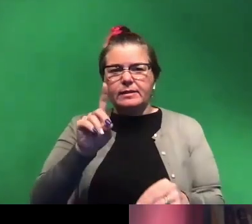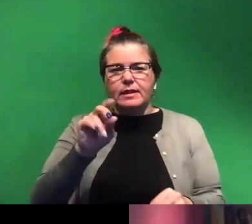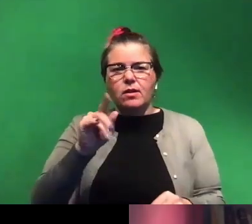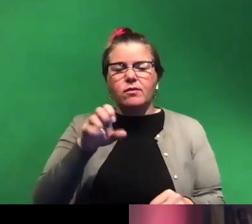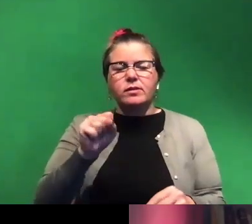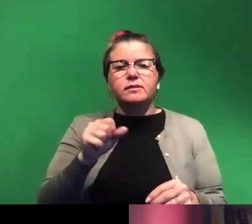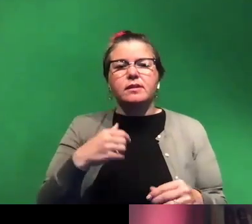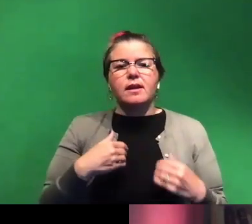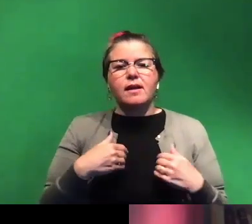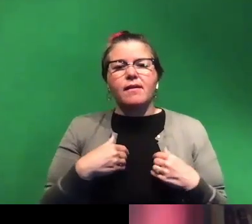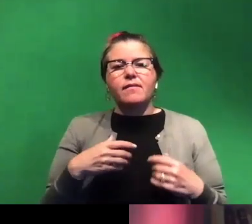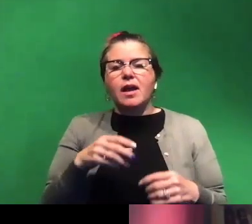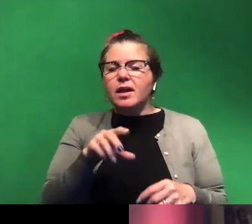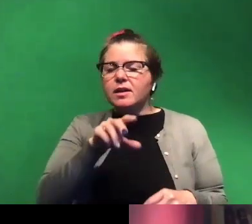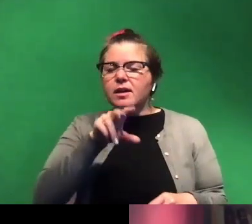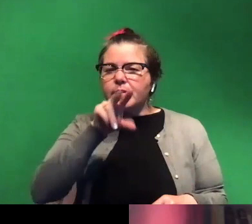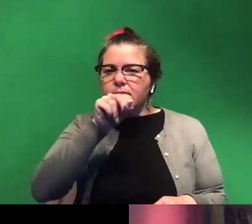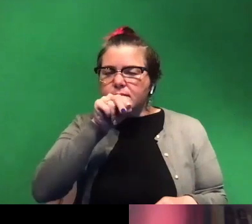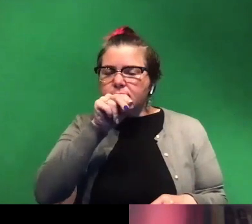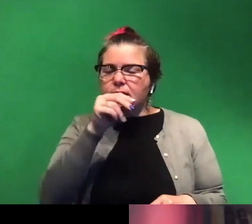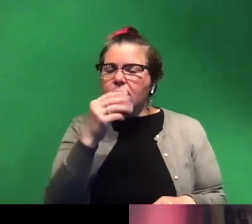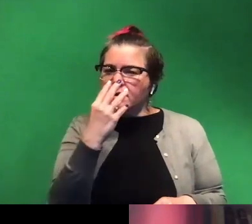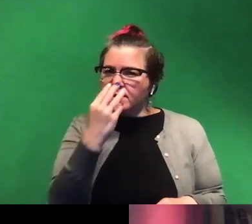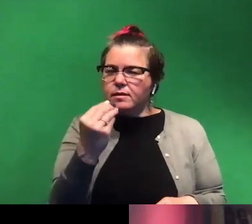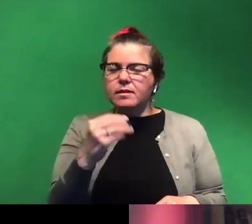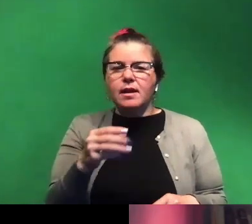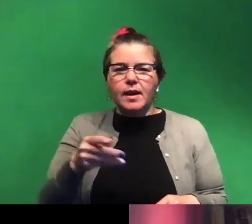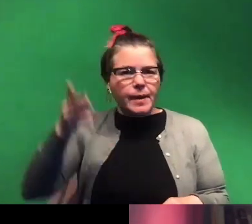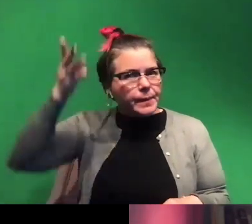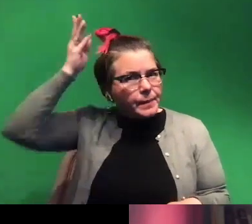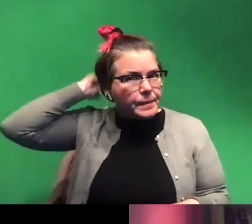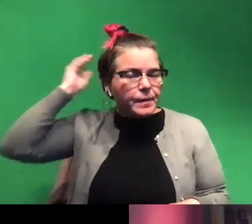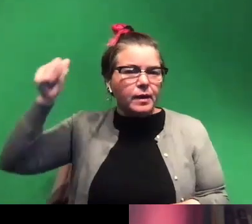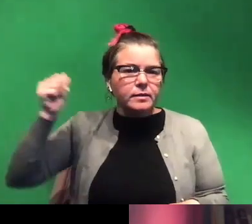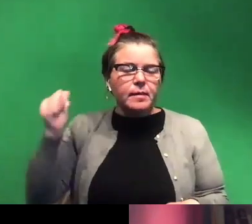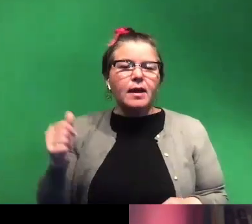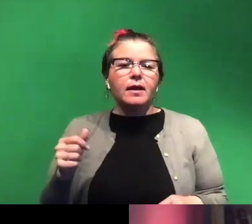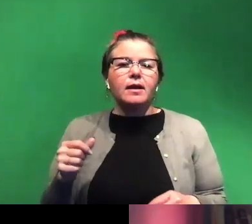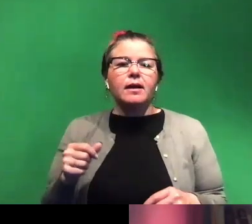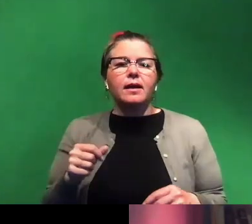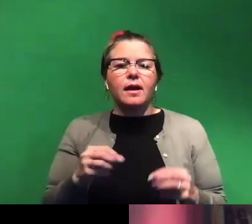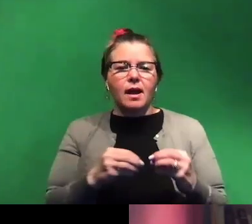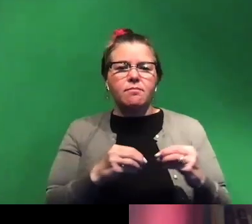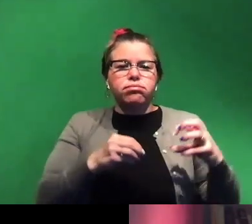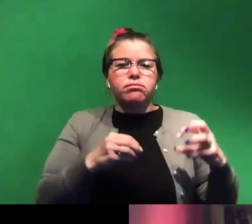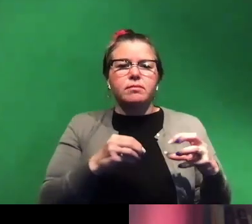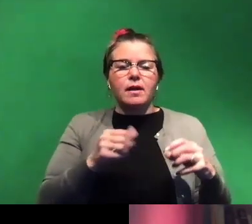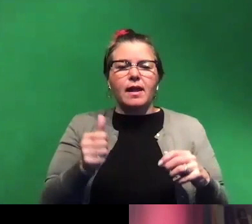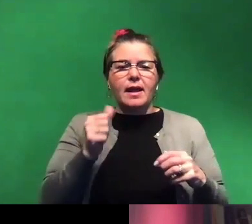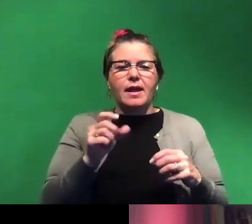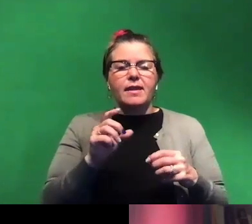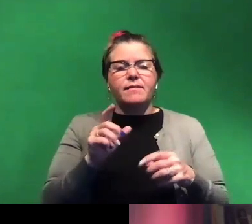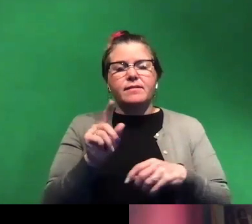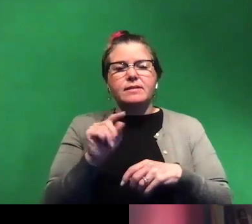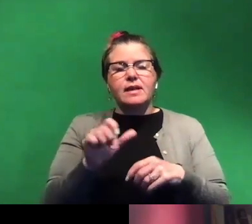beaky, almost like duck-billed head and a sail on its back, and this kind of clump on the end of its tail that suggests there are feathers attached to it.